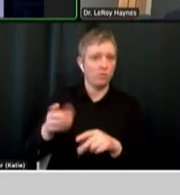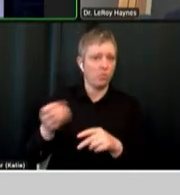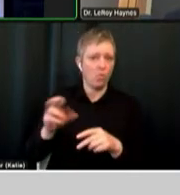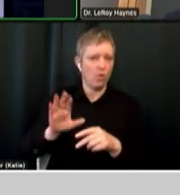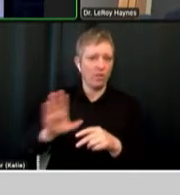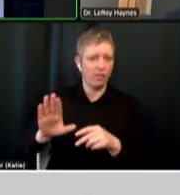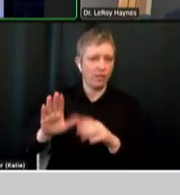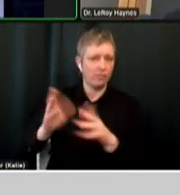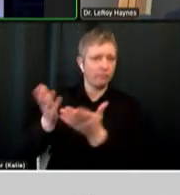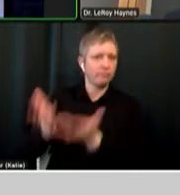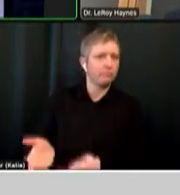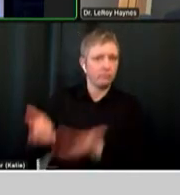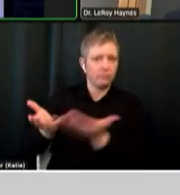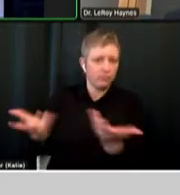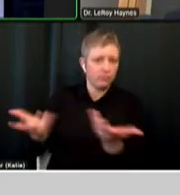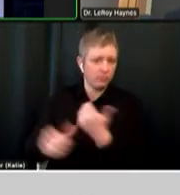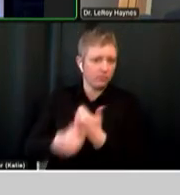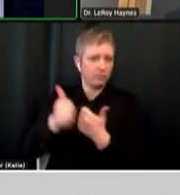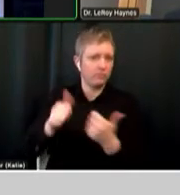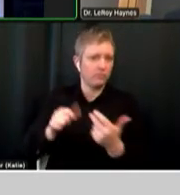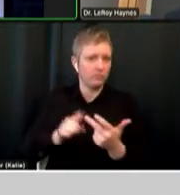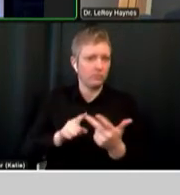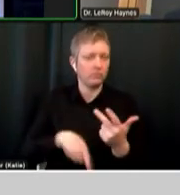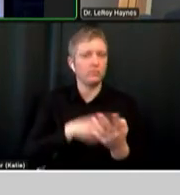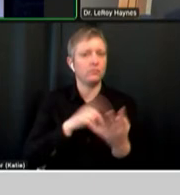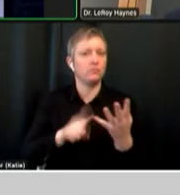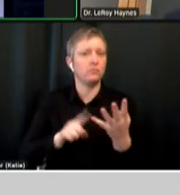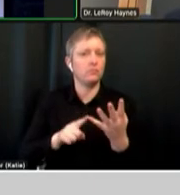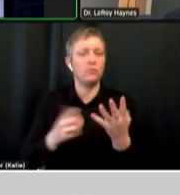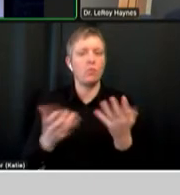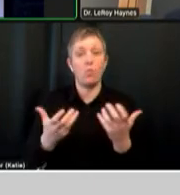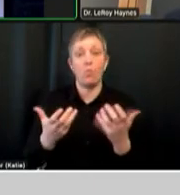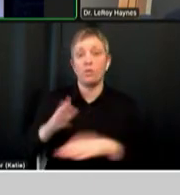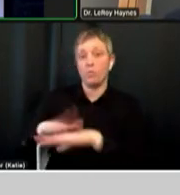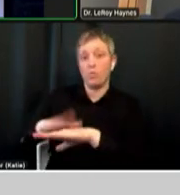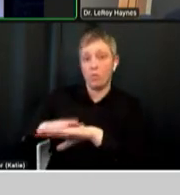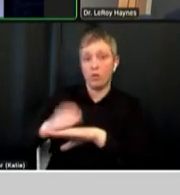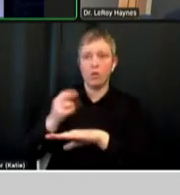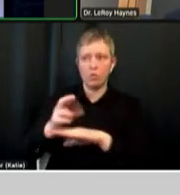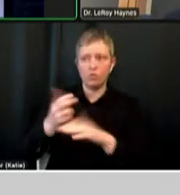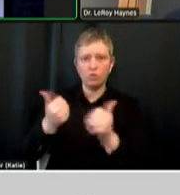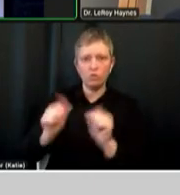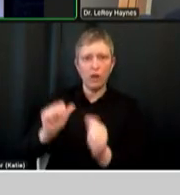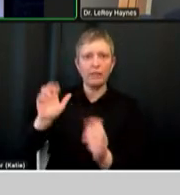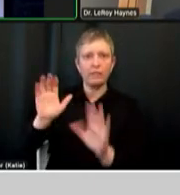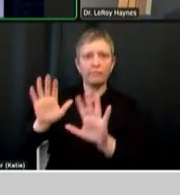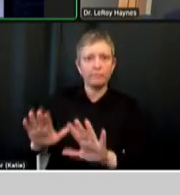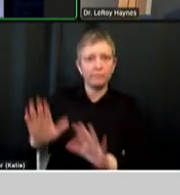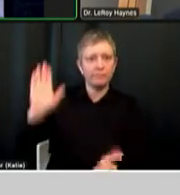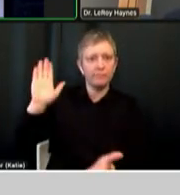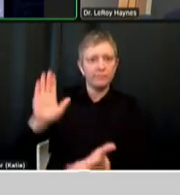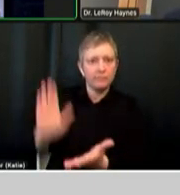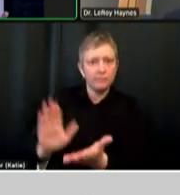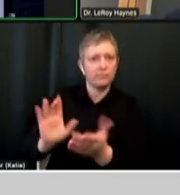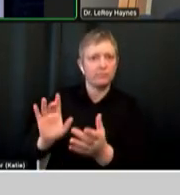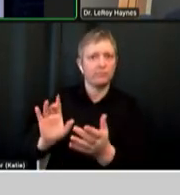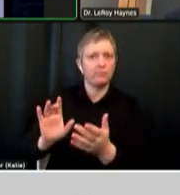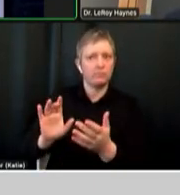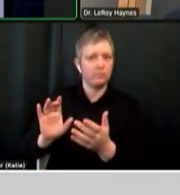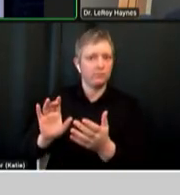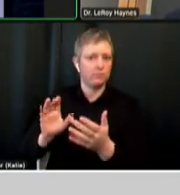any warnings and or de-escalation tactics that the officer used before engaging in force?